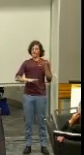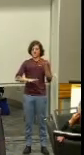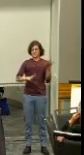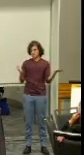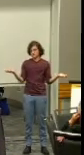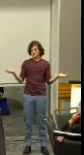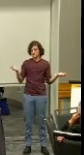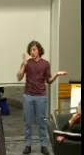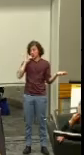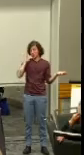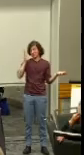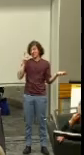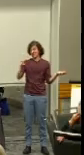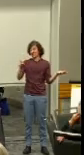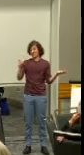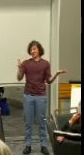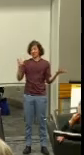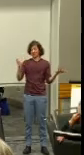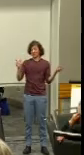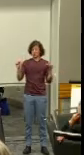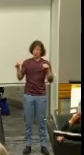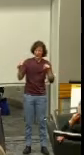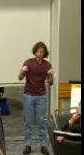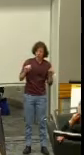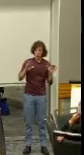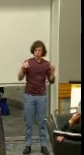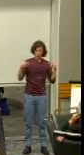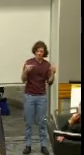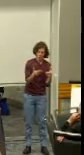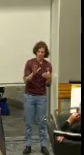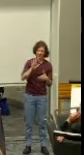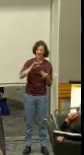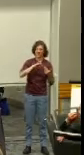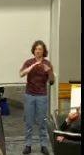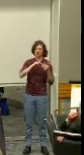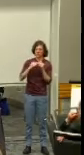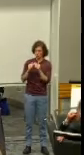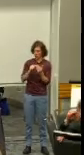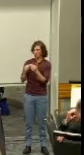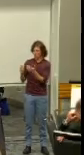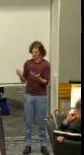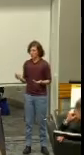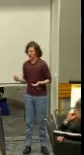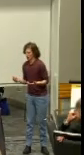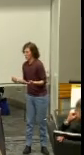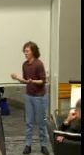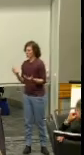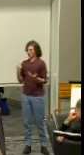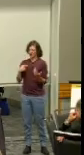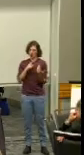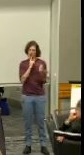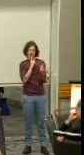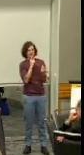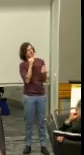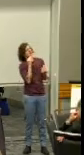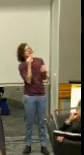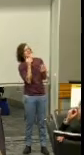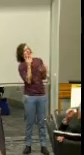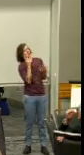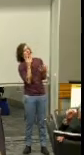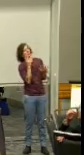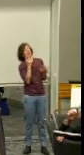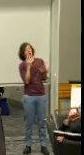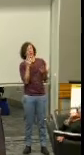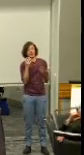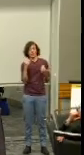be able to focus on your community, right? So we really thought about what those could be, and we ended